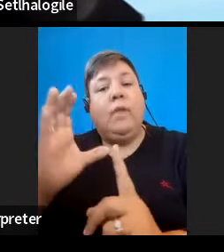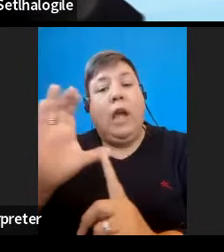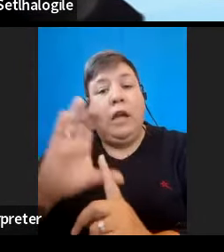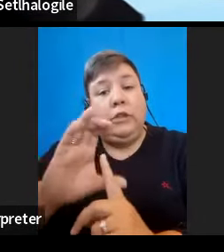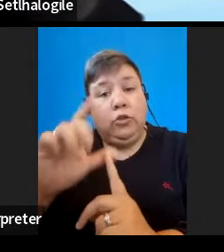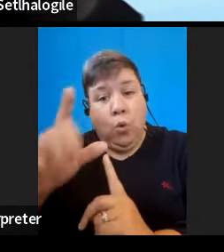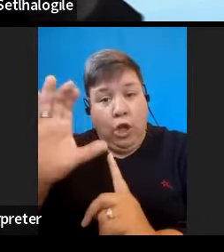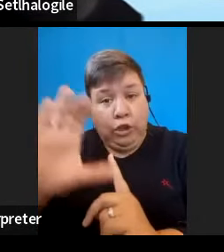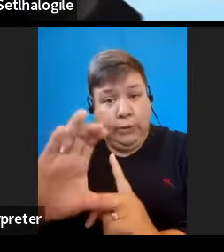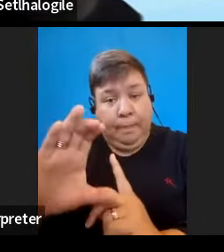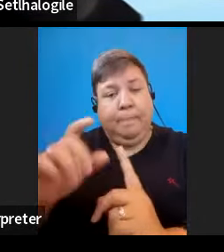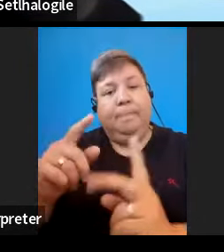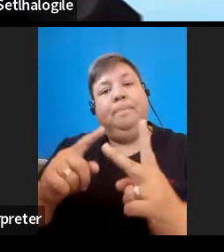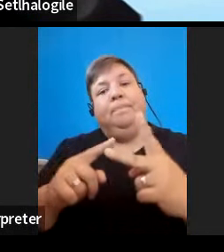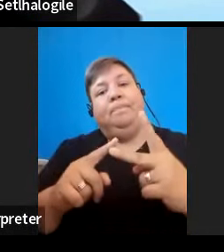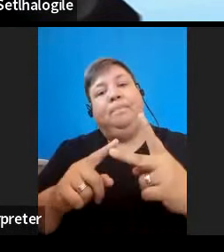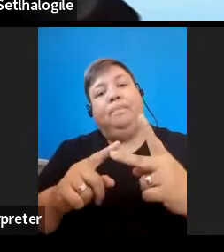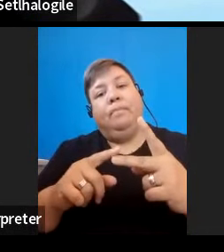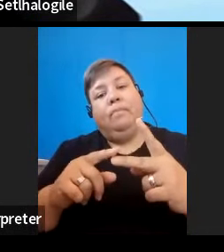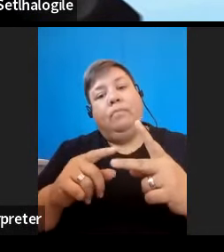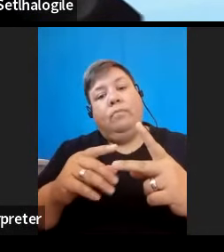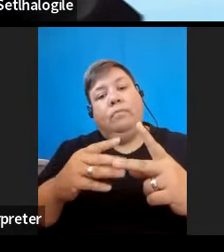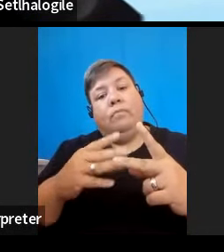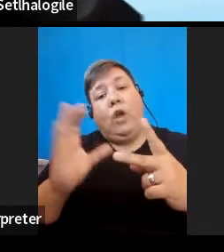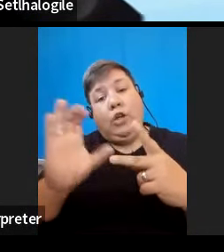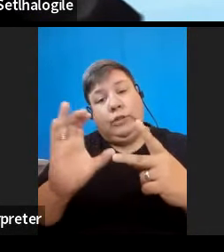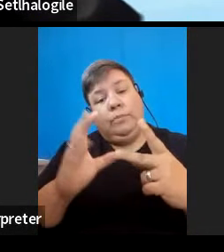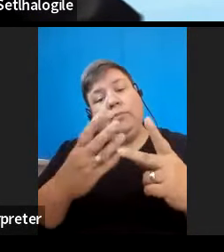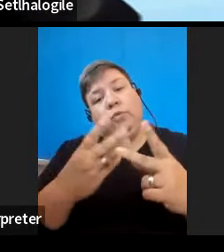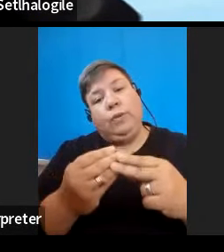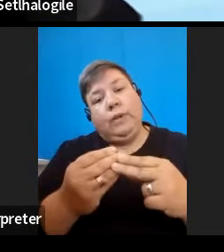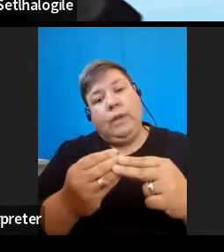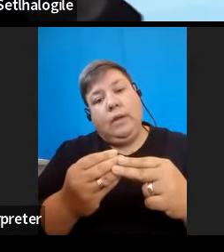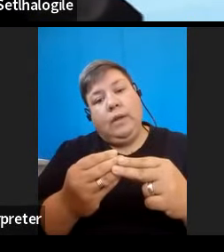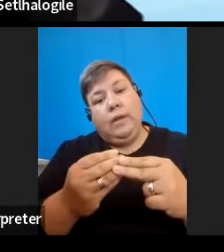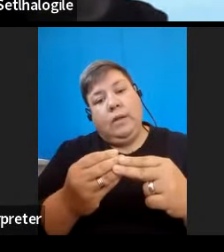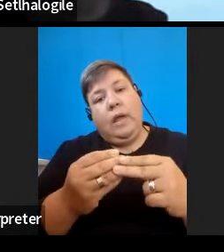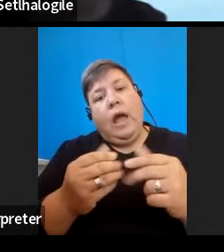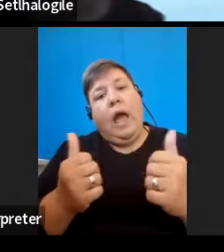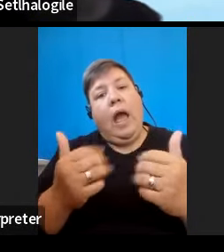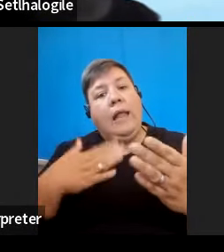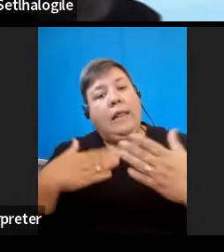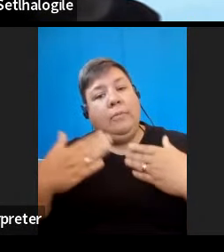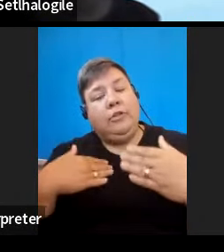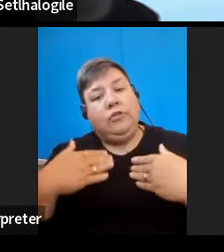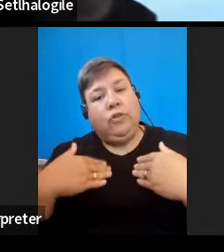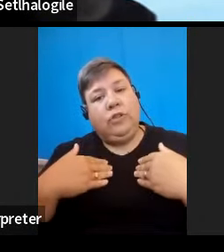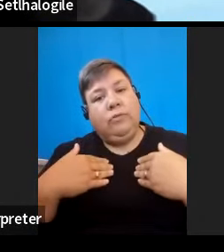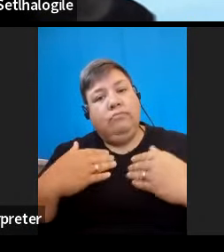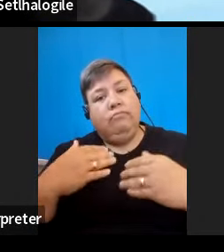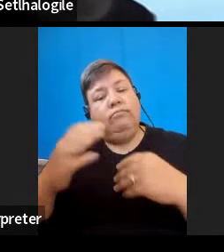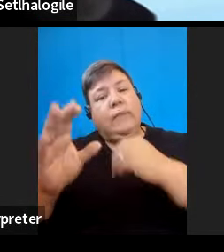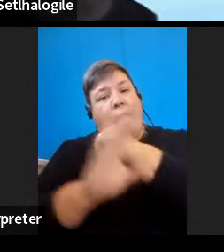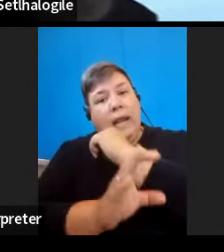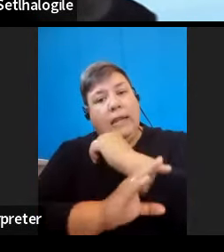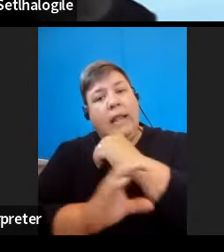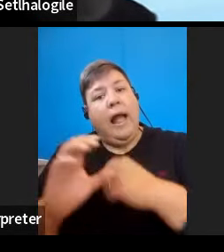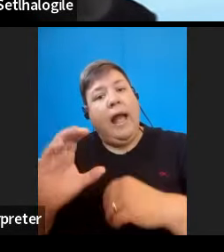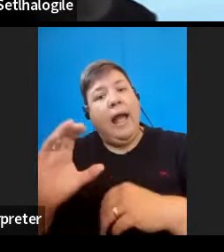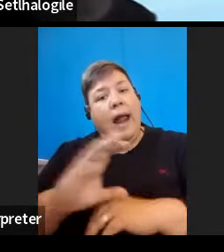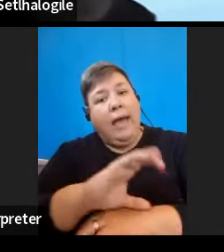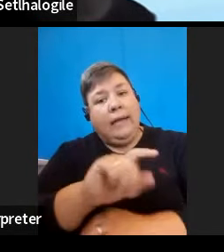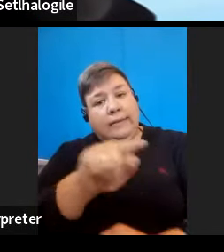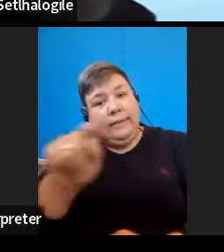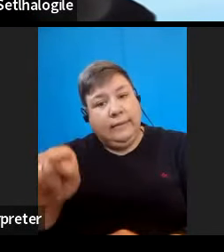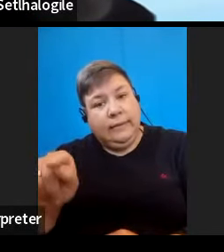customs, where we engage other customs administration to recognize accredited clients from South